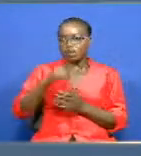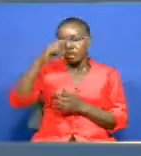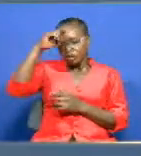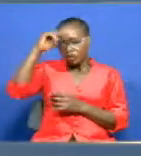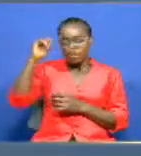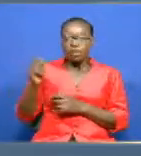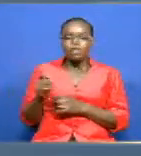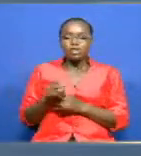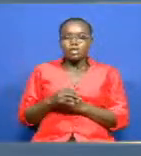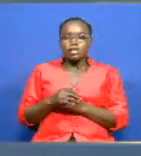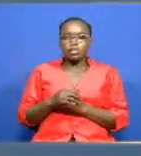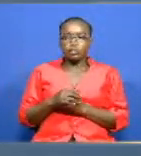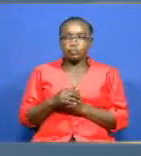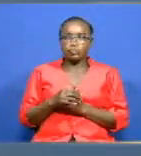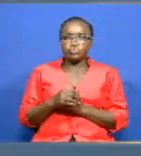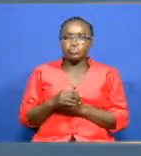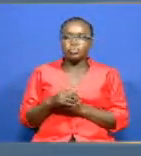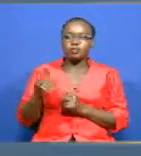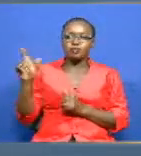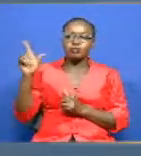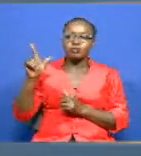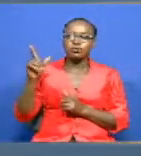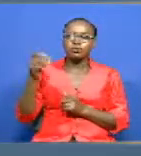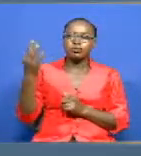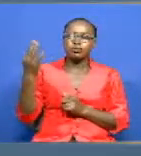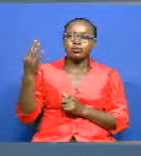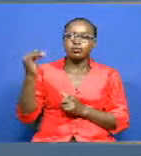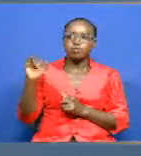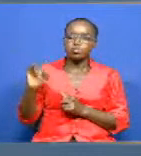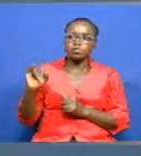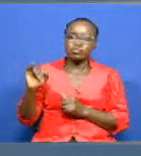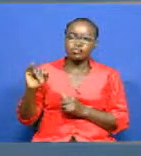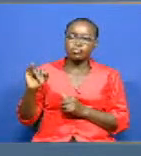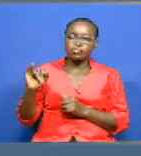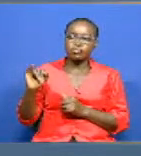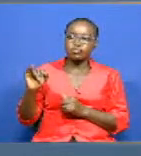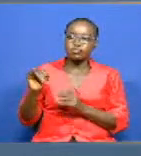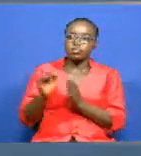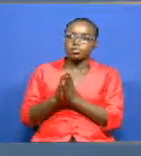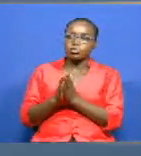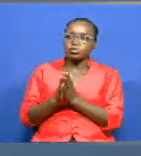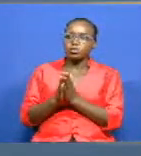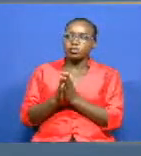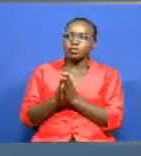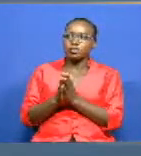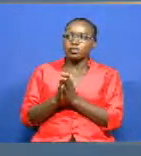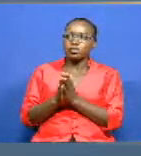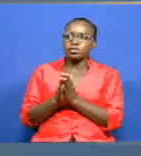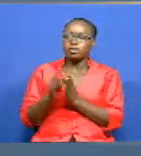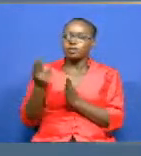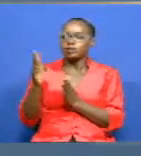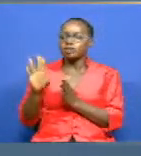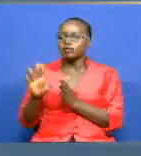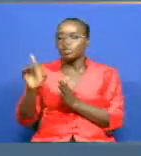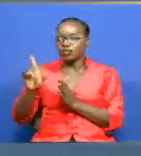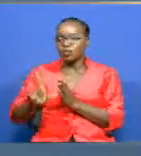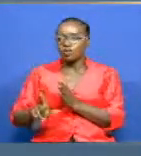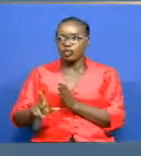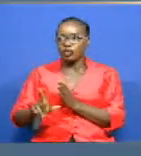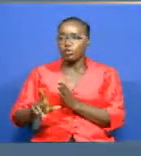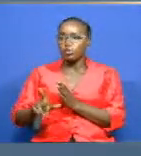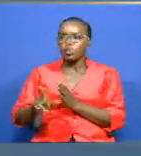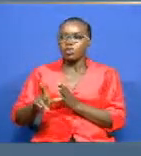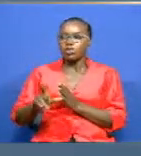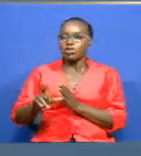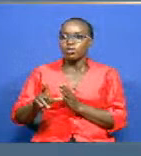temperatures tomorrow. And Lodwar and Mandera will both be having highs of 33, lows of 23 and 24 respectively.